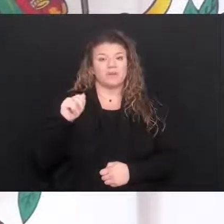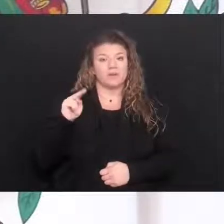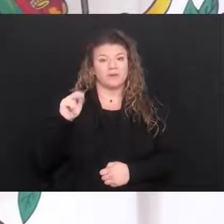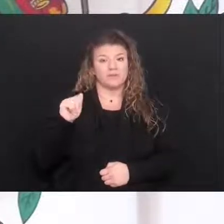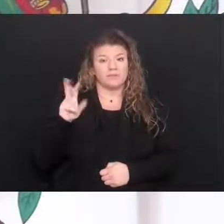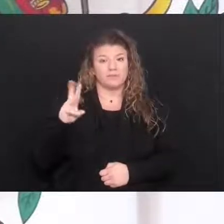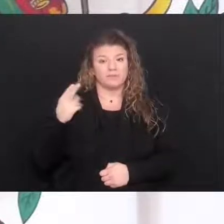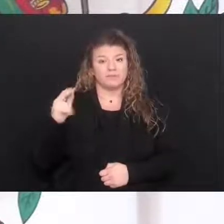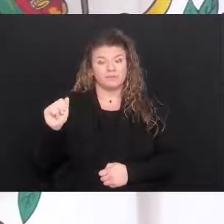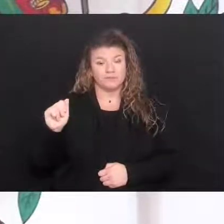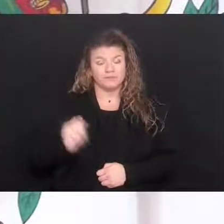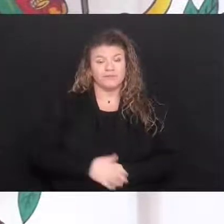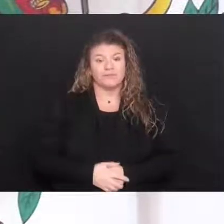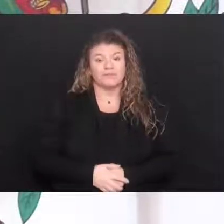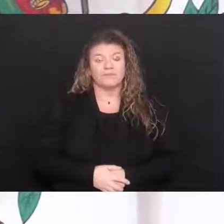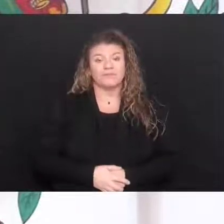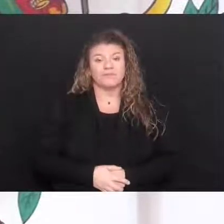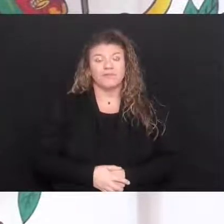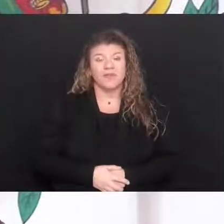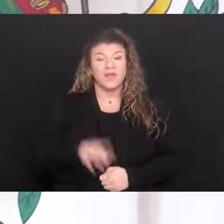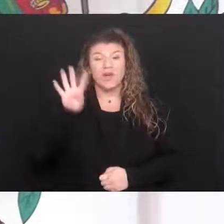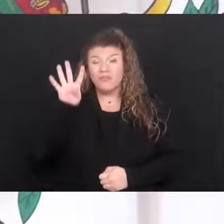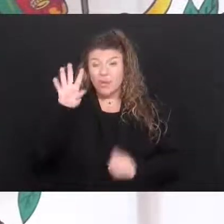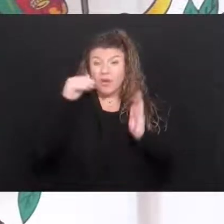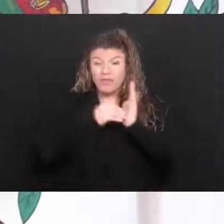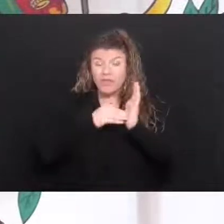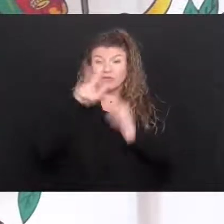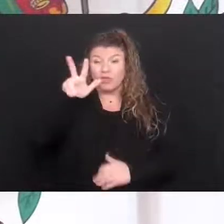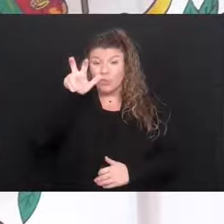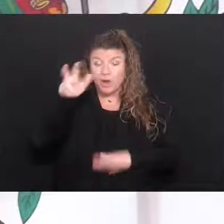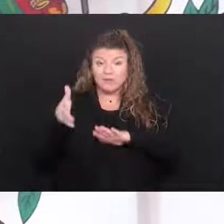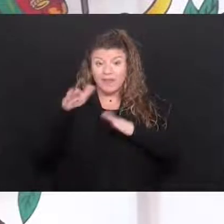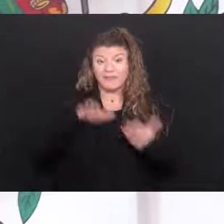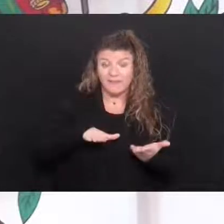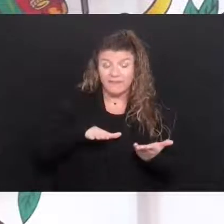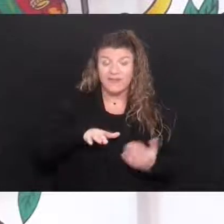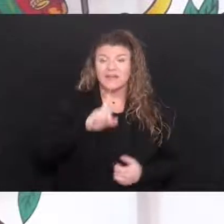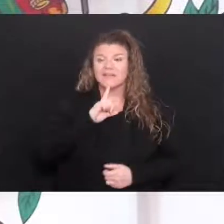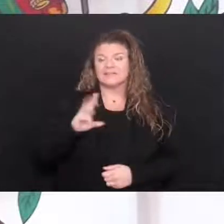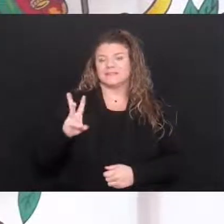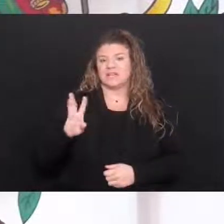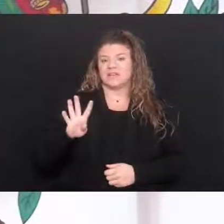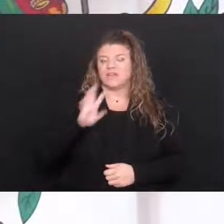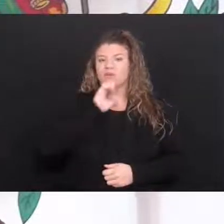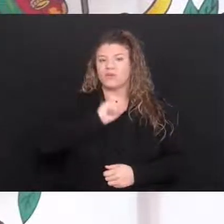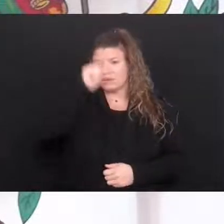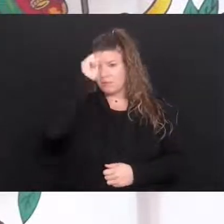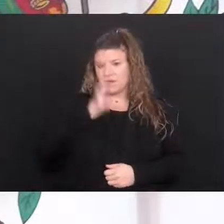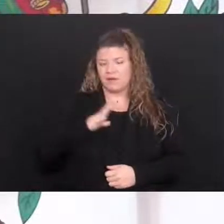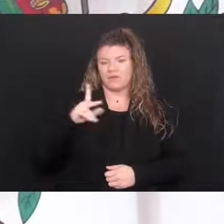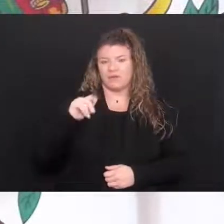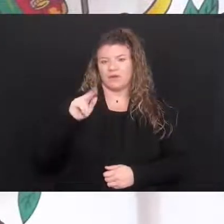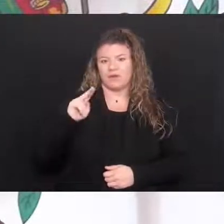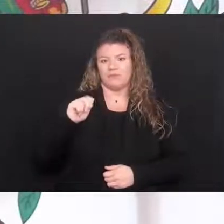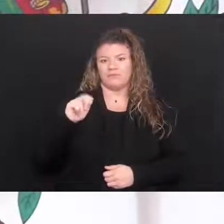County. The 4,300th death in West Virginia is a 64-year-old male from Kanawha